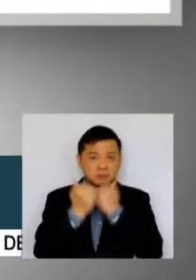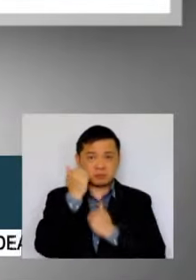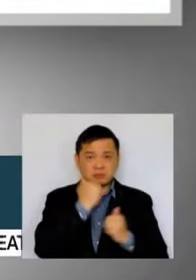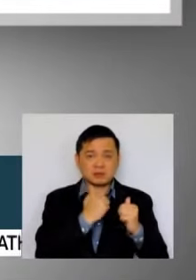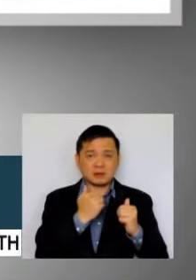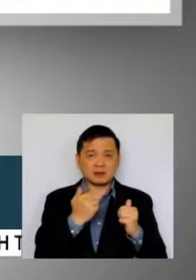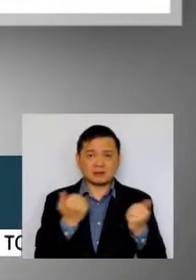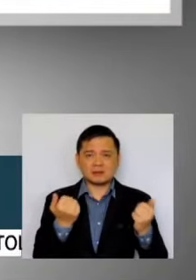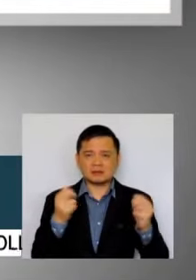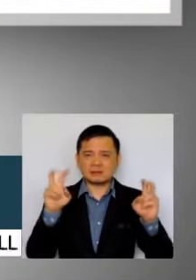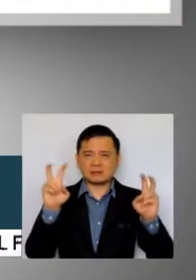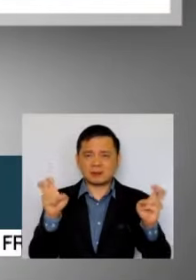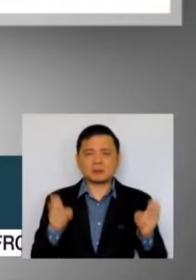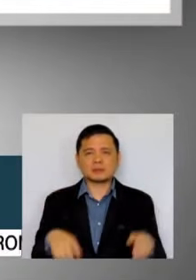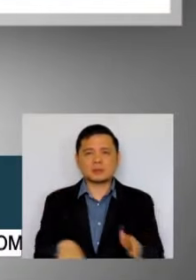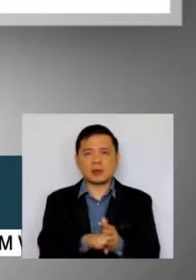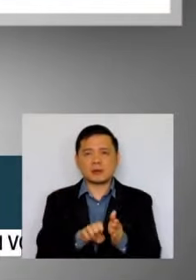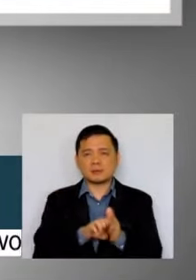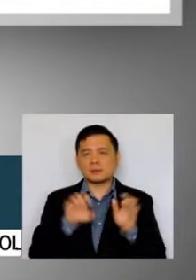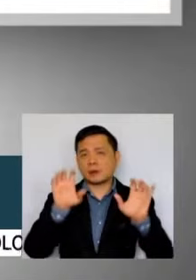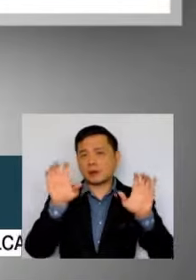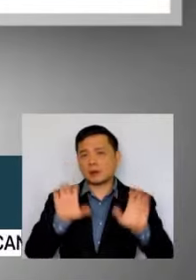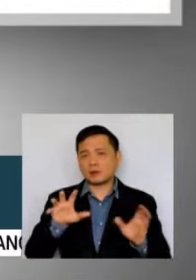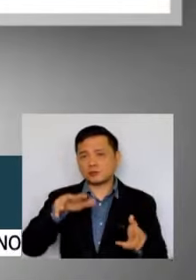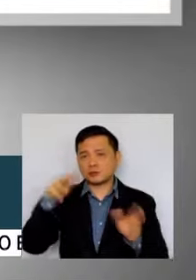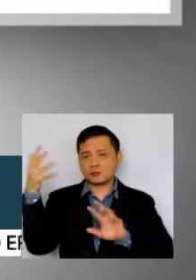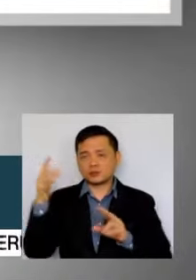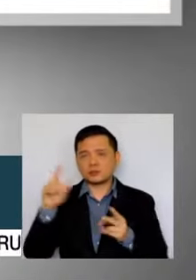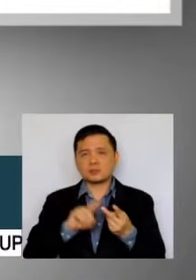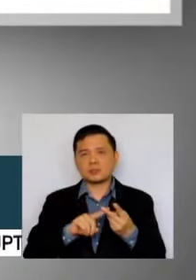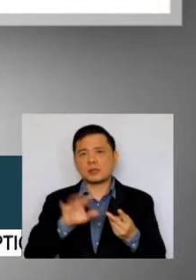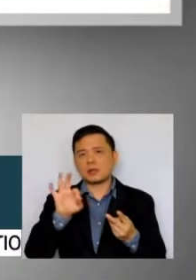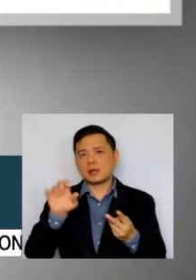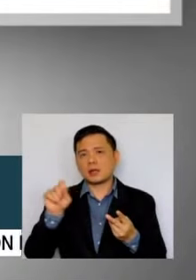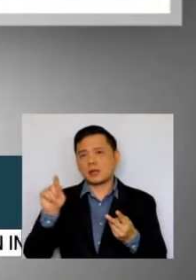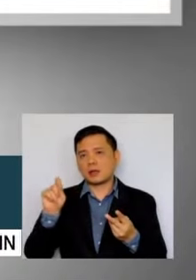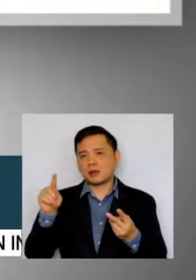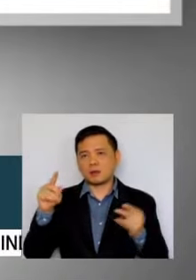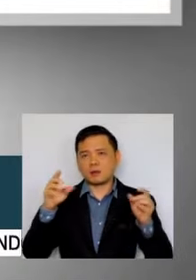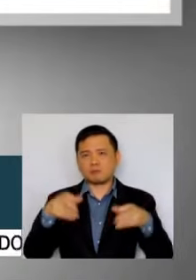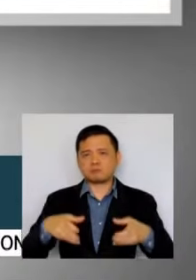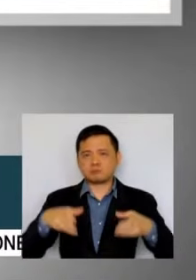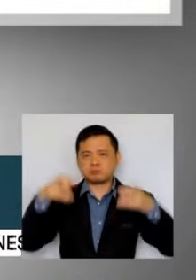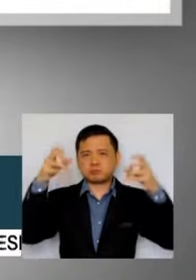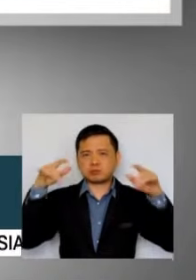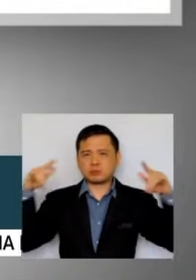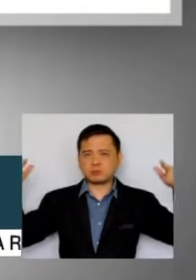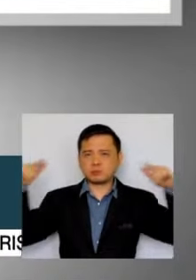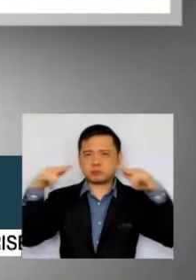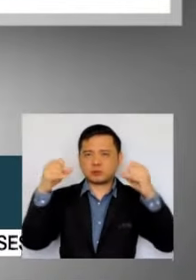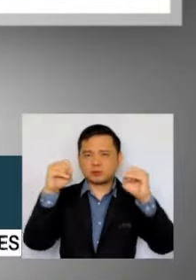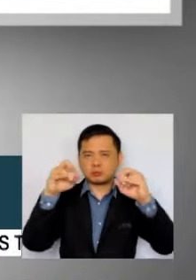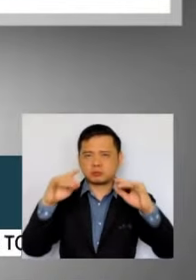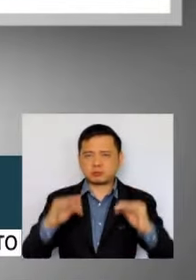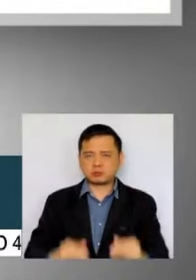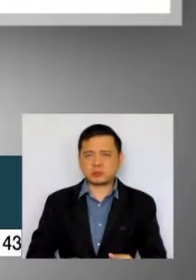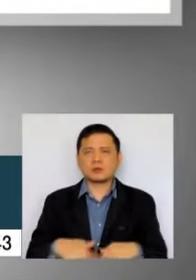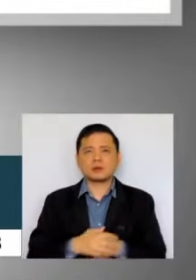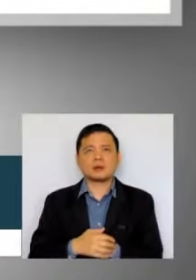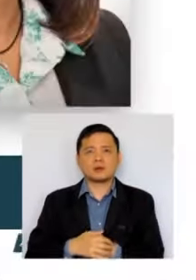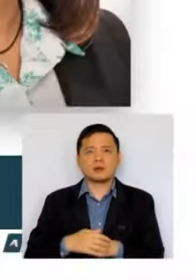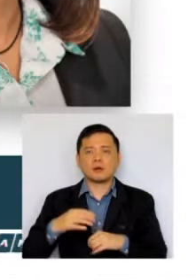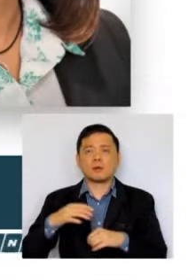climate change, the 9/11 attacks, the Holocaust, the Apollo moon landing, and martial law in the